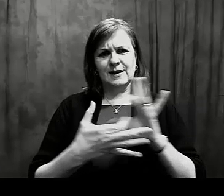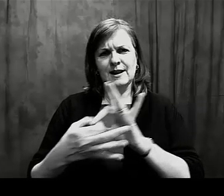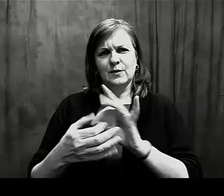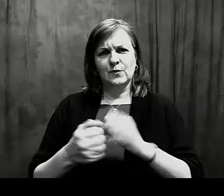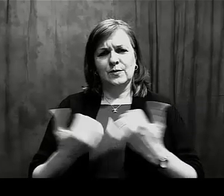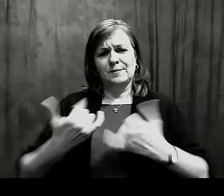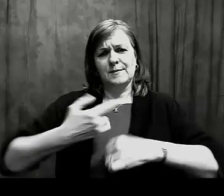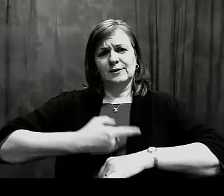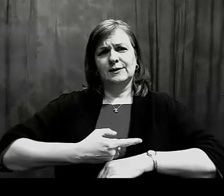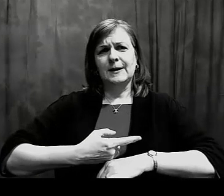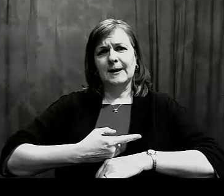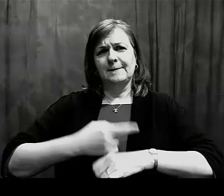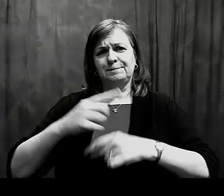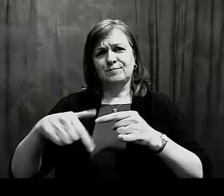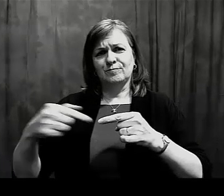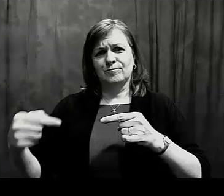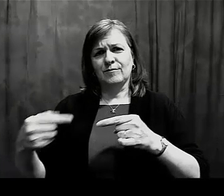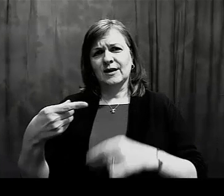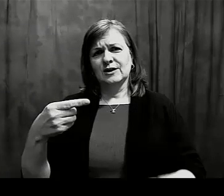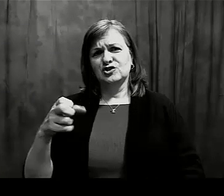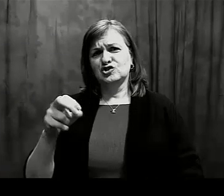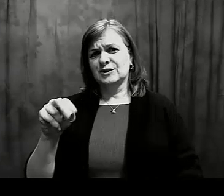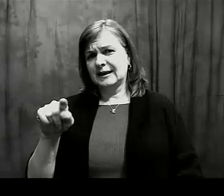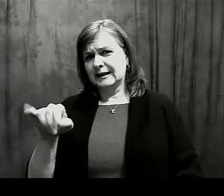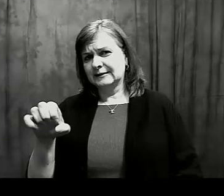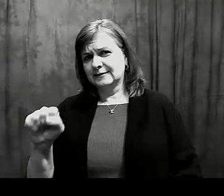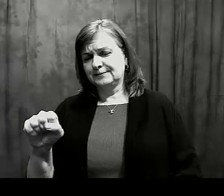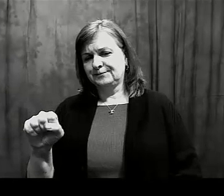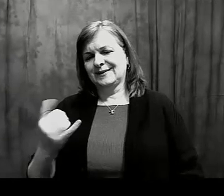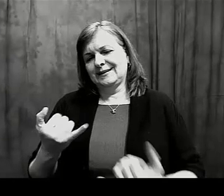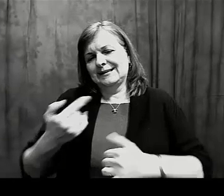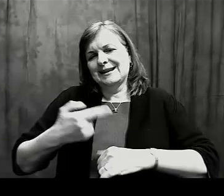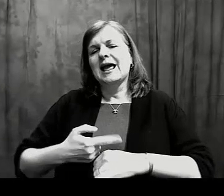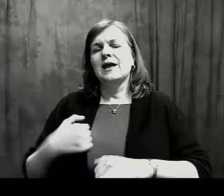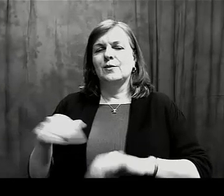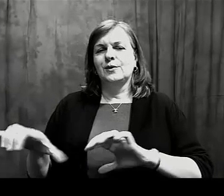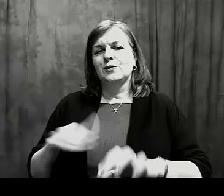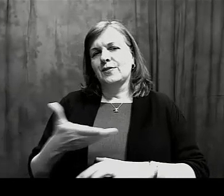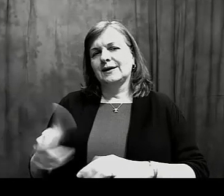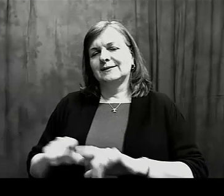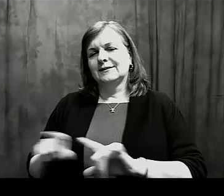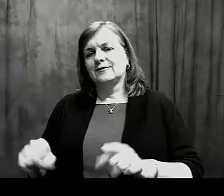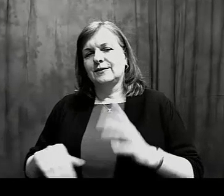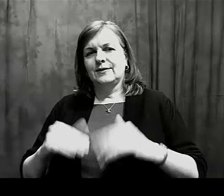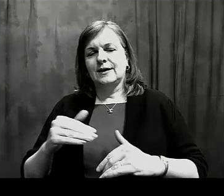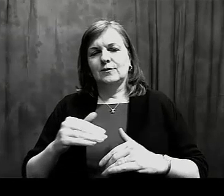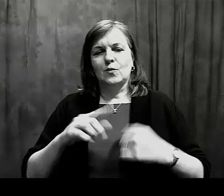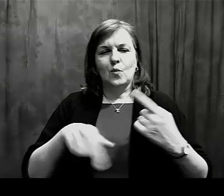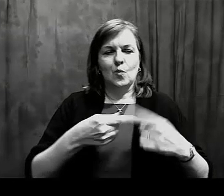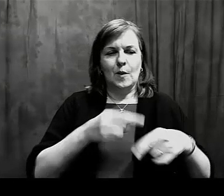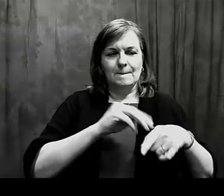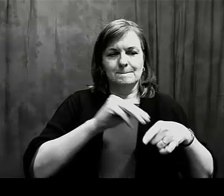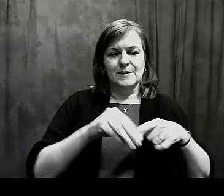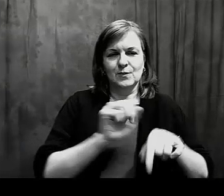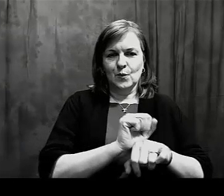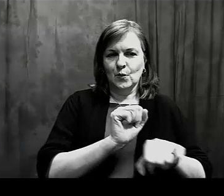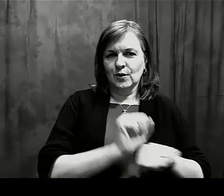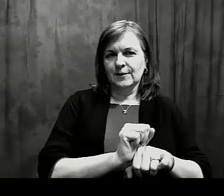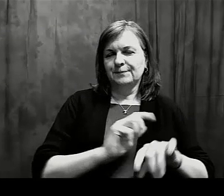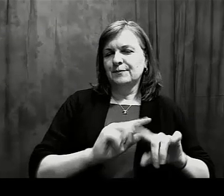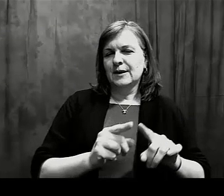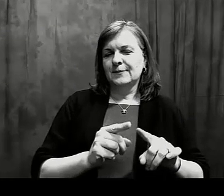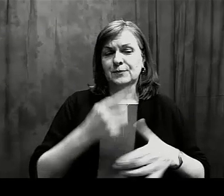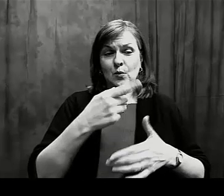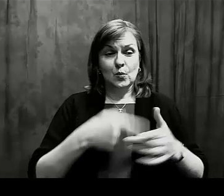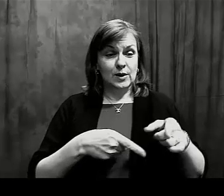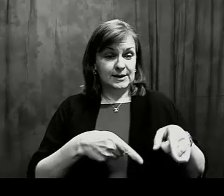So how does all of this connect into modern genetics? I keep mentioning to you that today we do things a little different than what